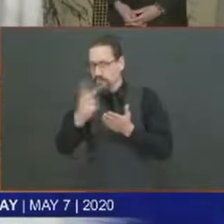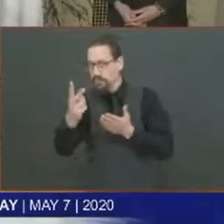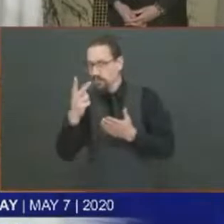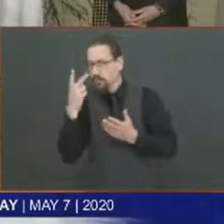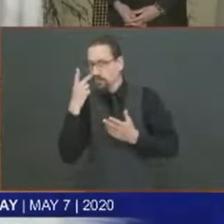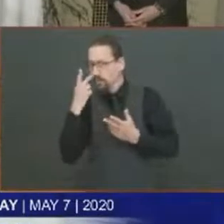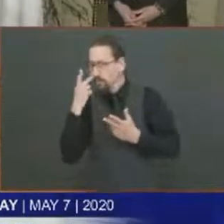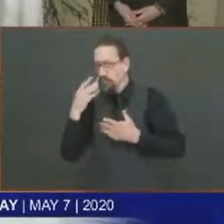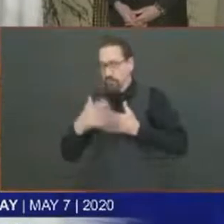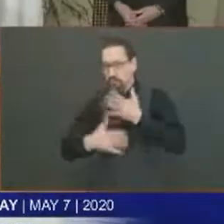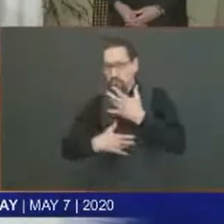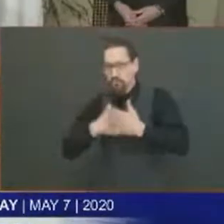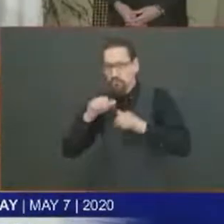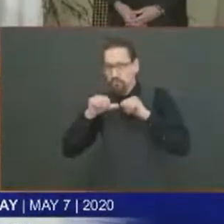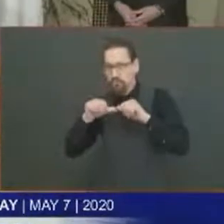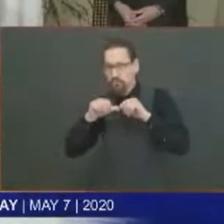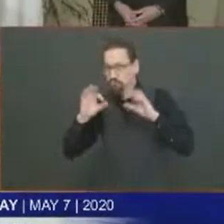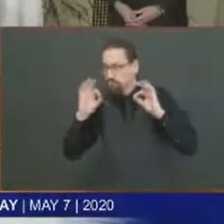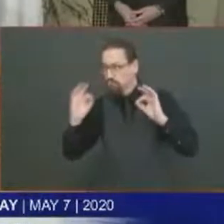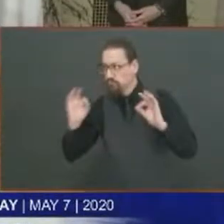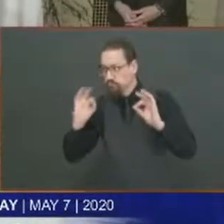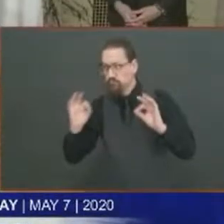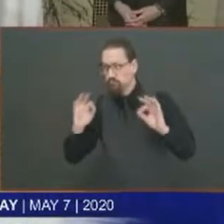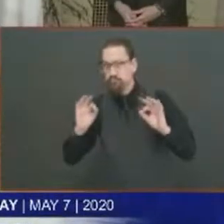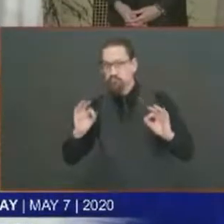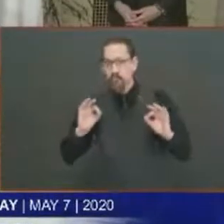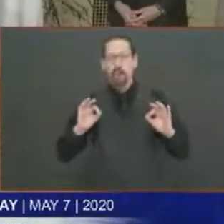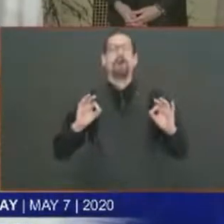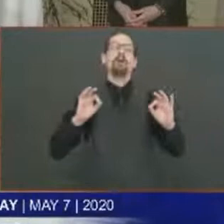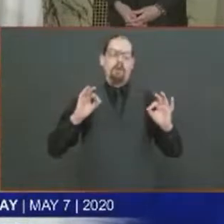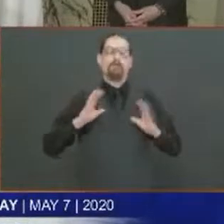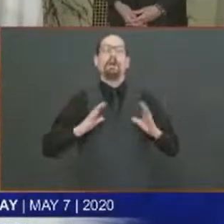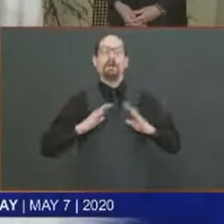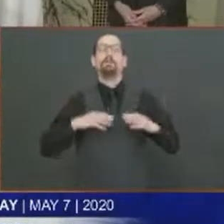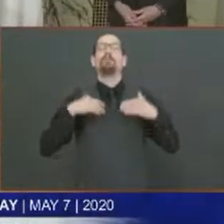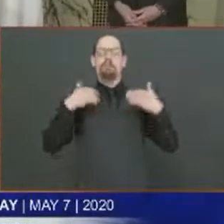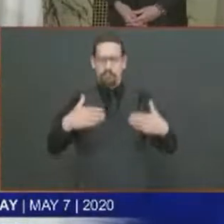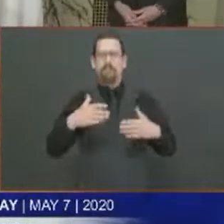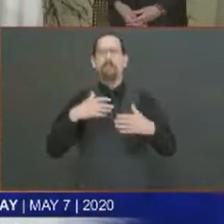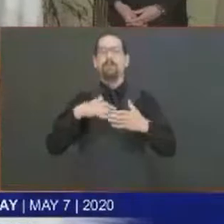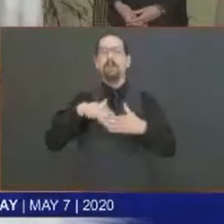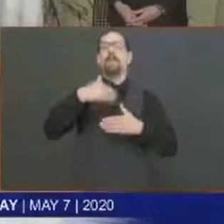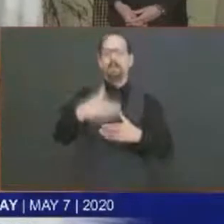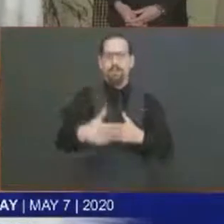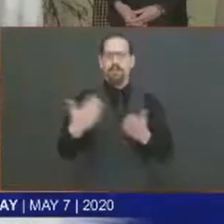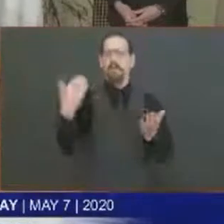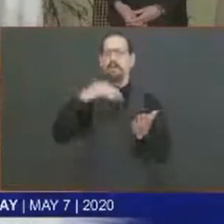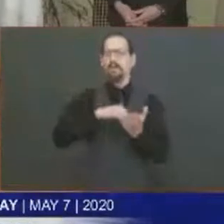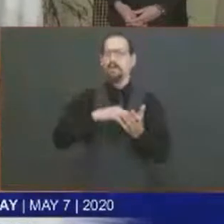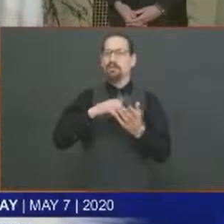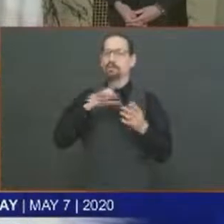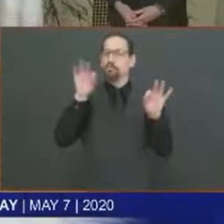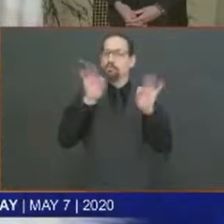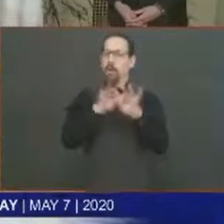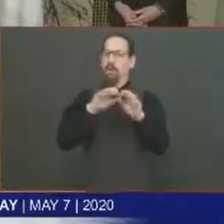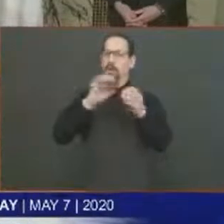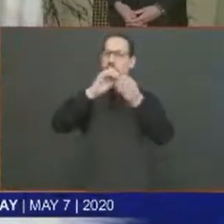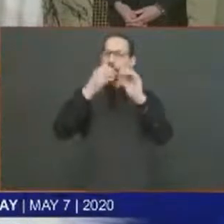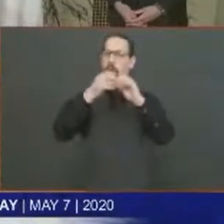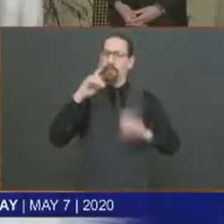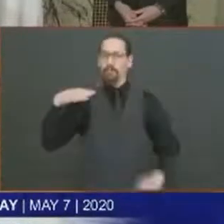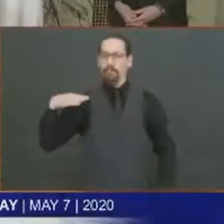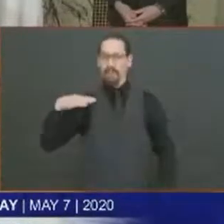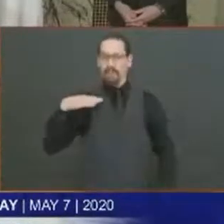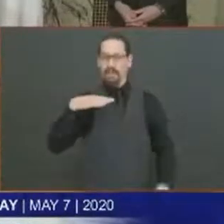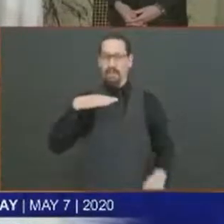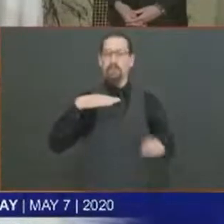Stabilization, everyone continues to do what they're doing, cases are flat or down for 14 days, then we can have real confidence to keep